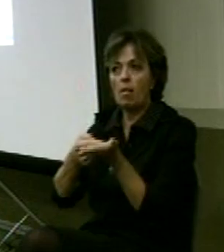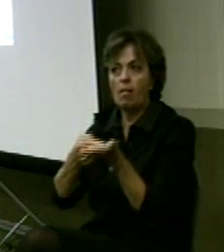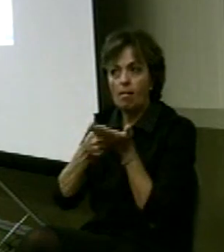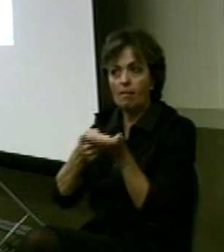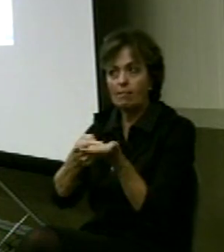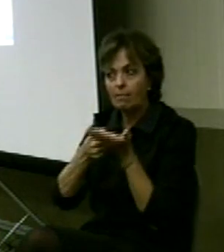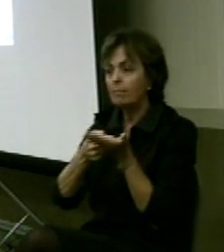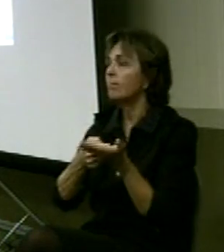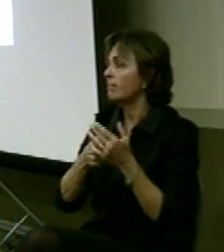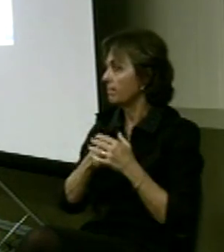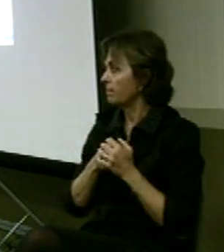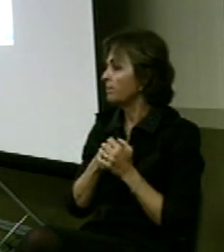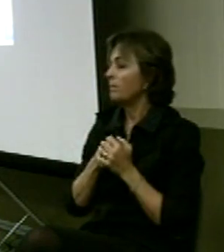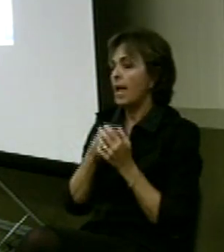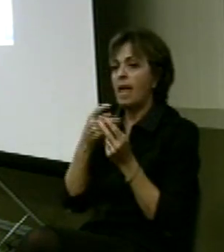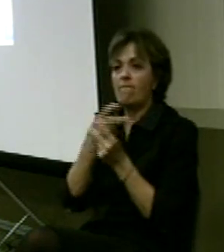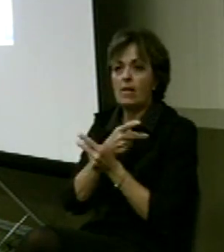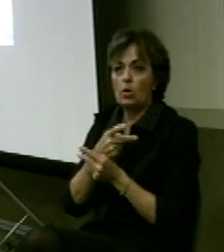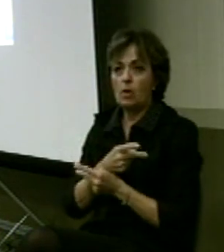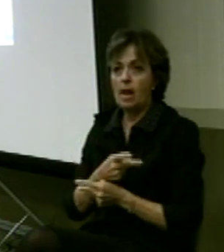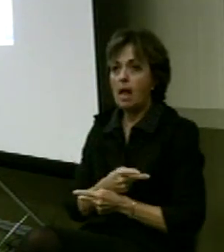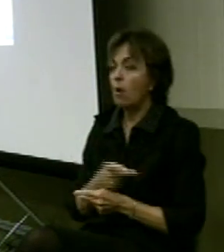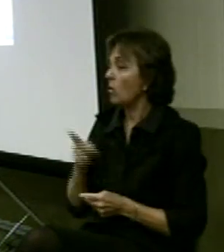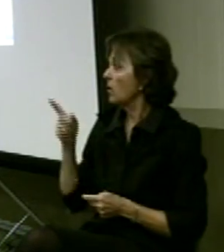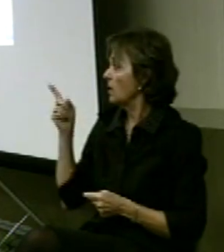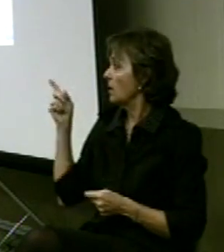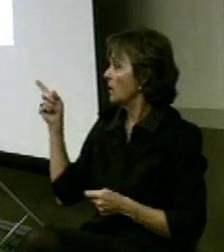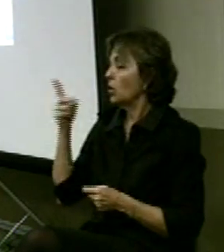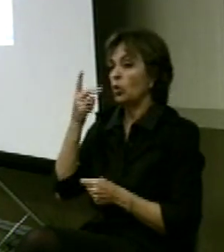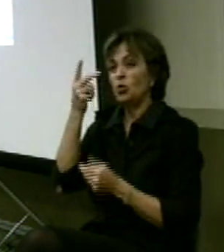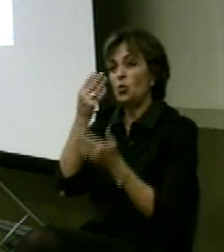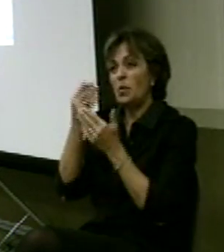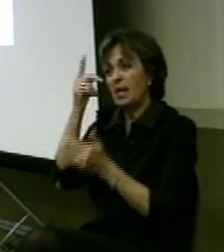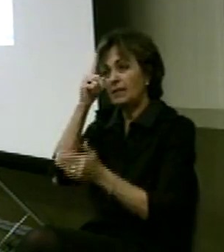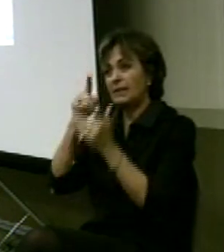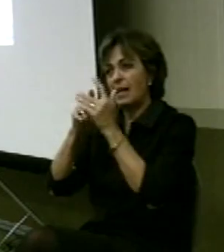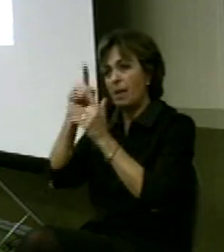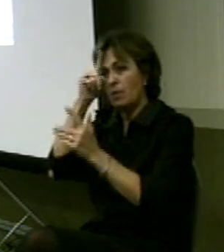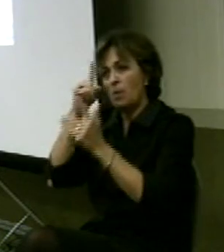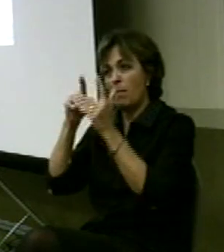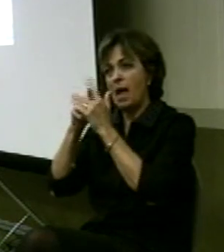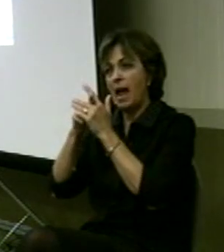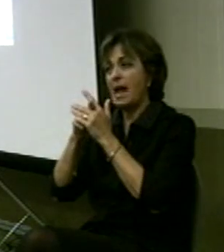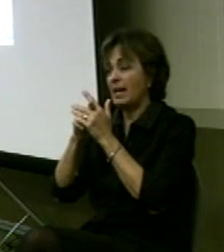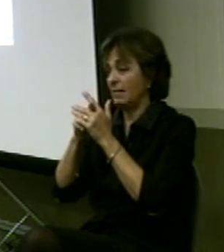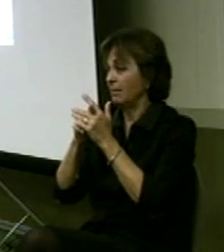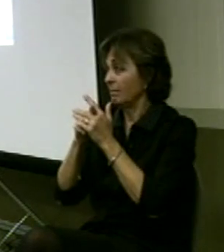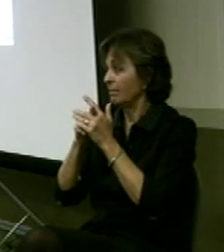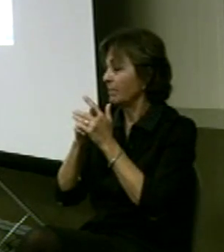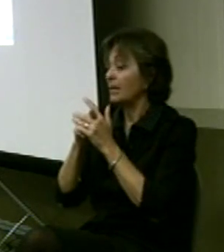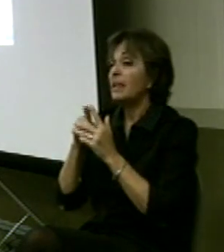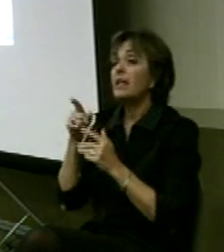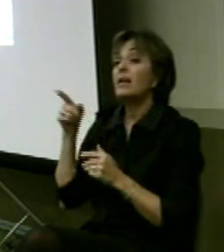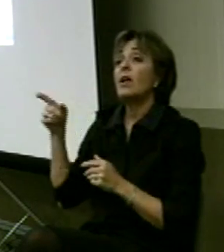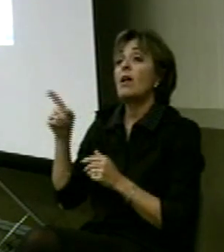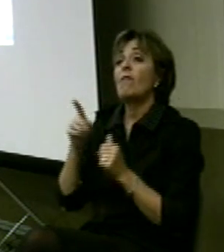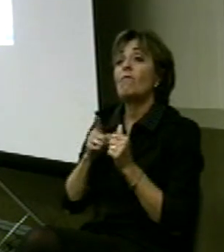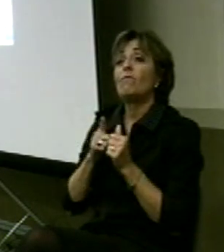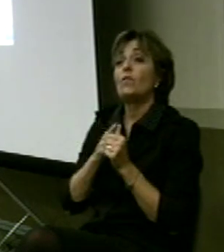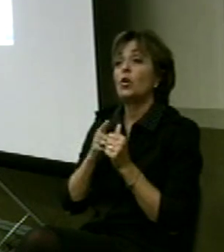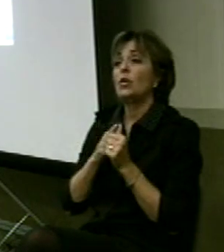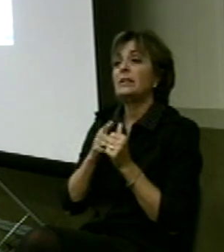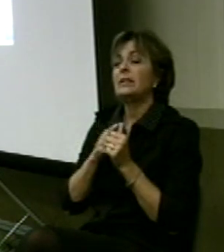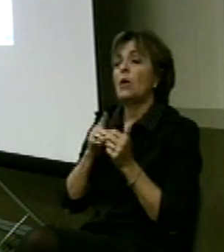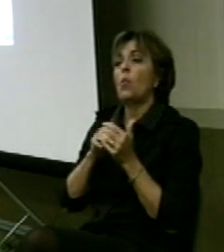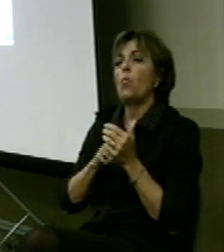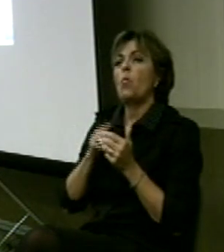have a conversation, things get fleshed out. So. All right, two things come to mind as you're bringing this up. First of